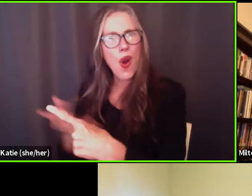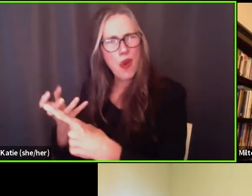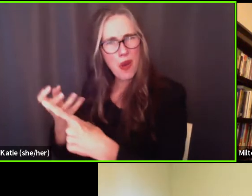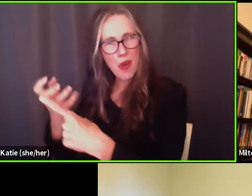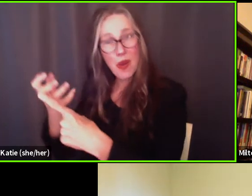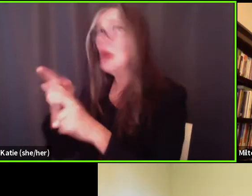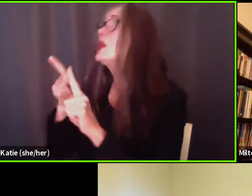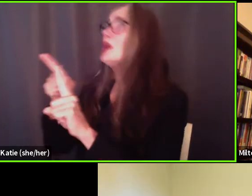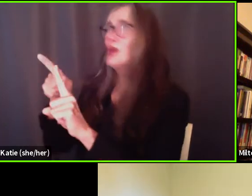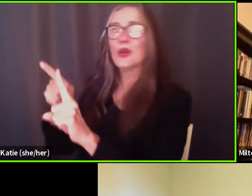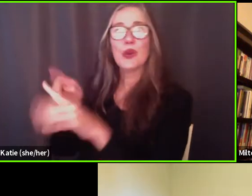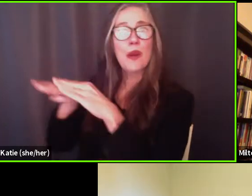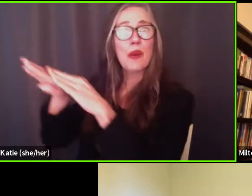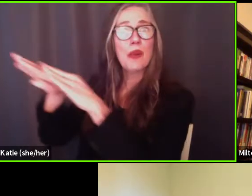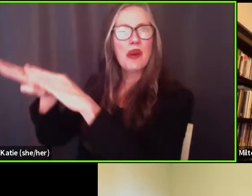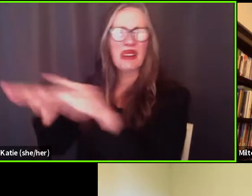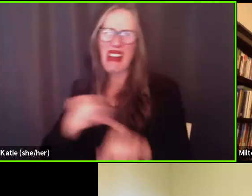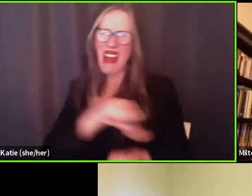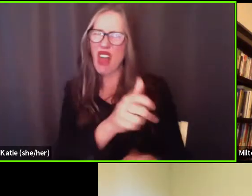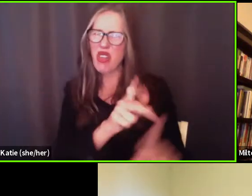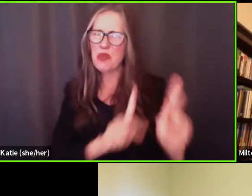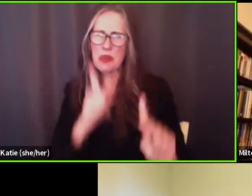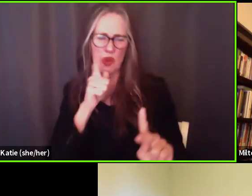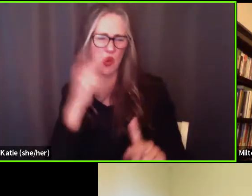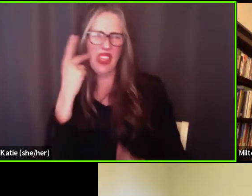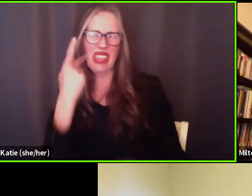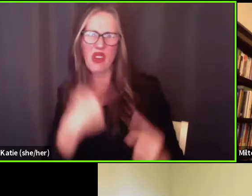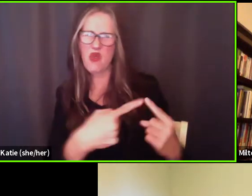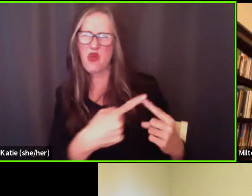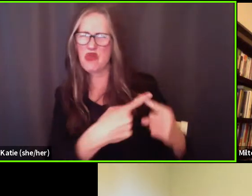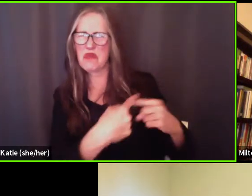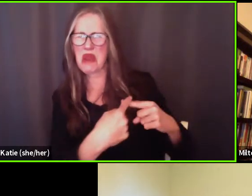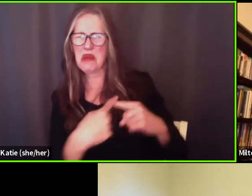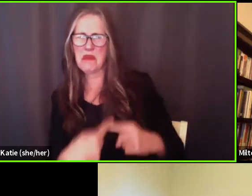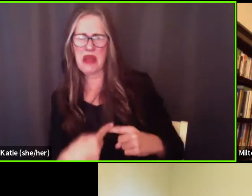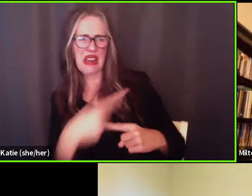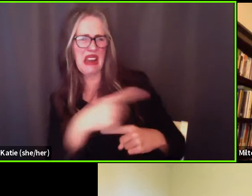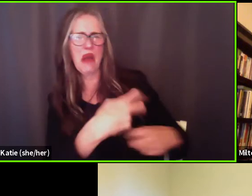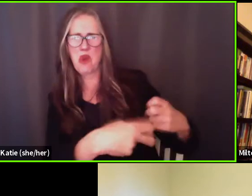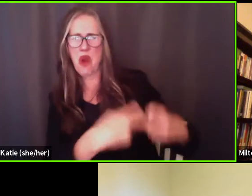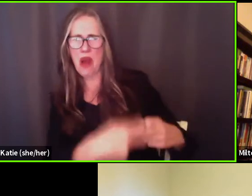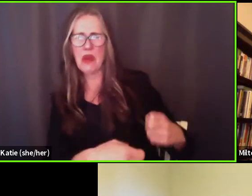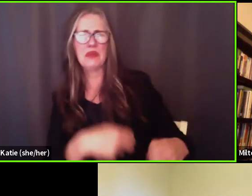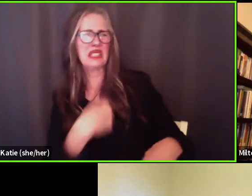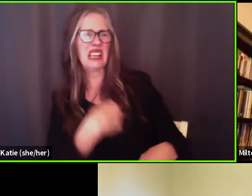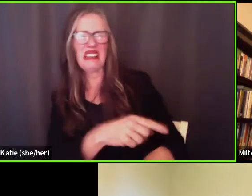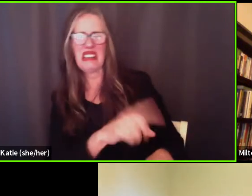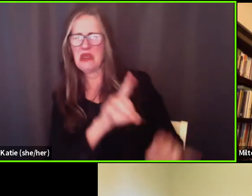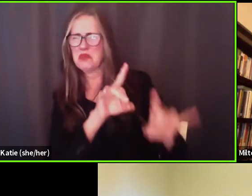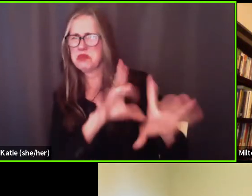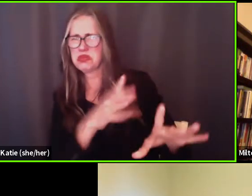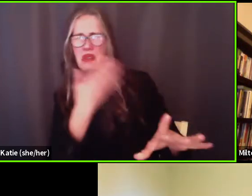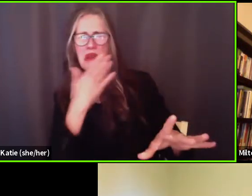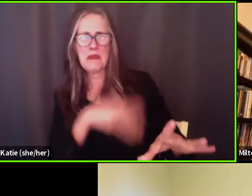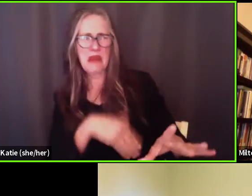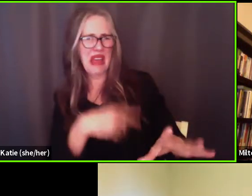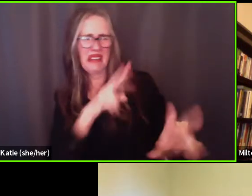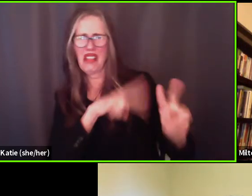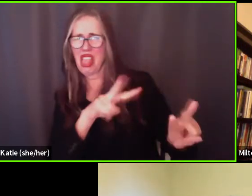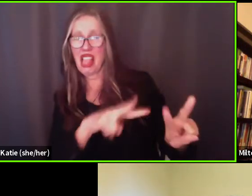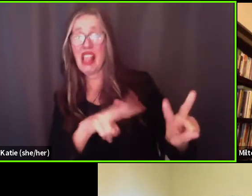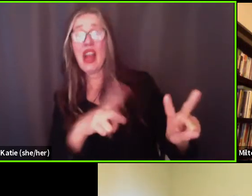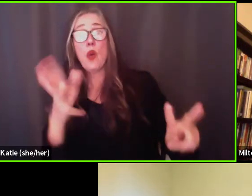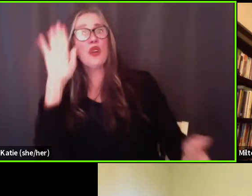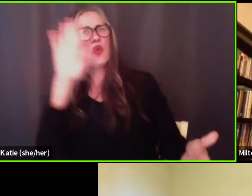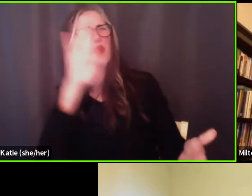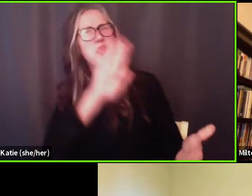quote-unquote burdens and again you know uh we see some examples as marcie talked about her opening where this is being pursued as a quote unquote